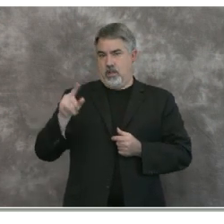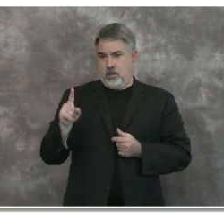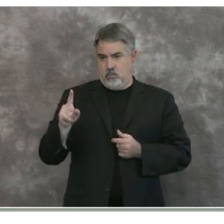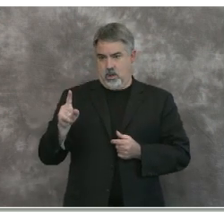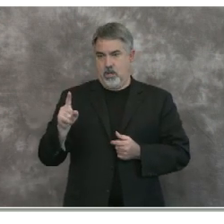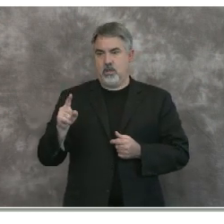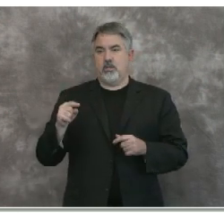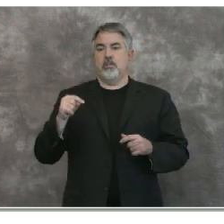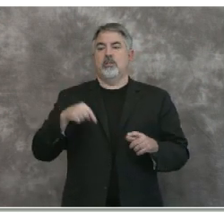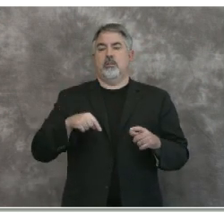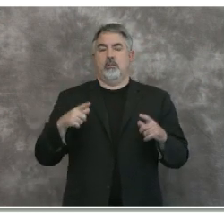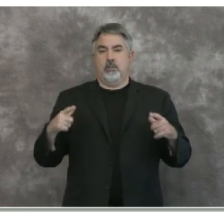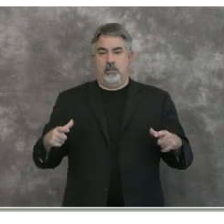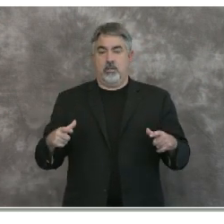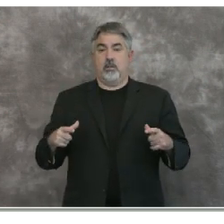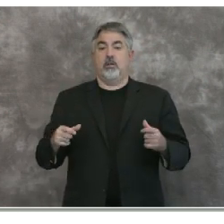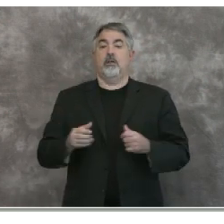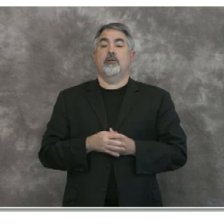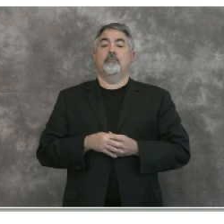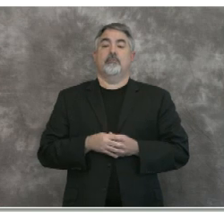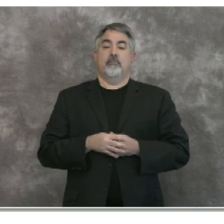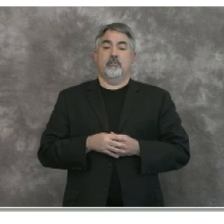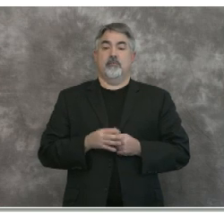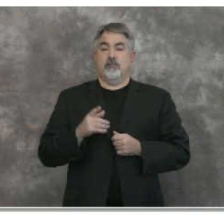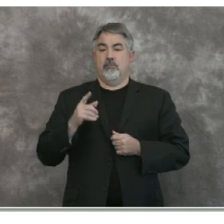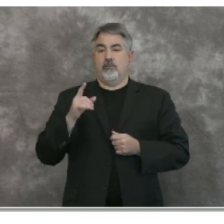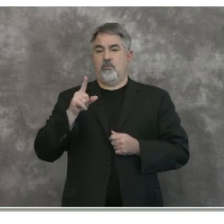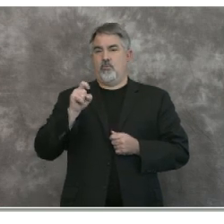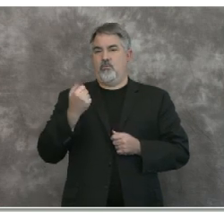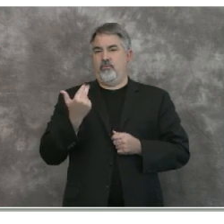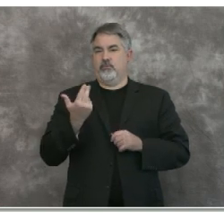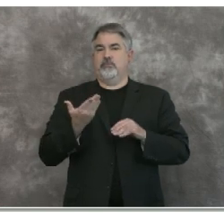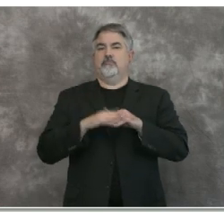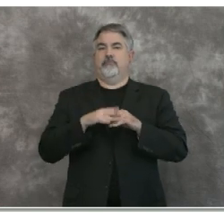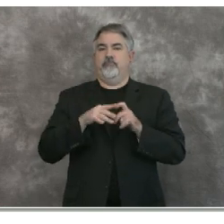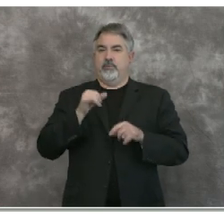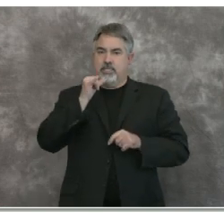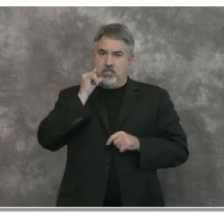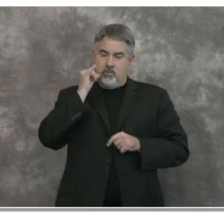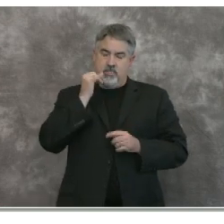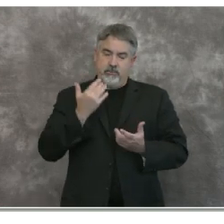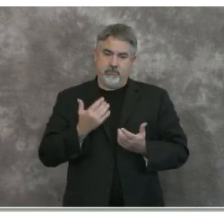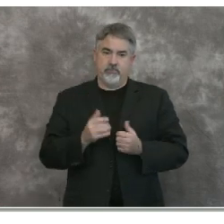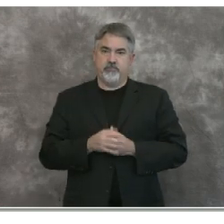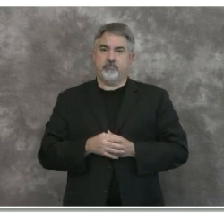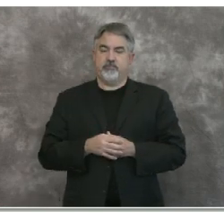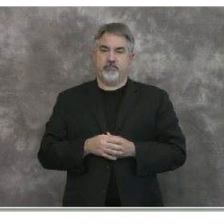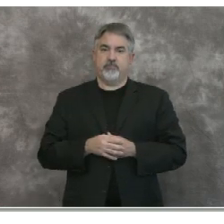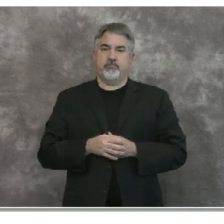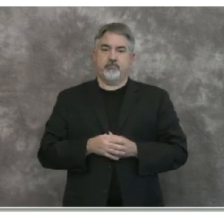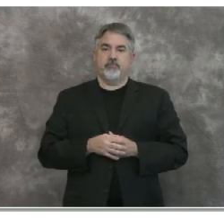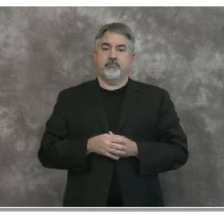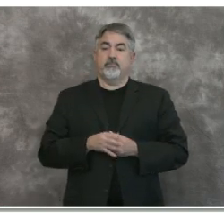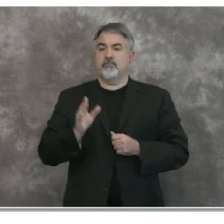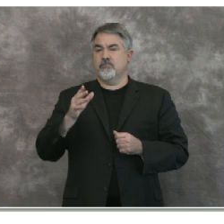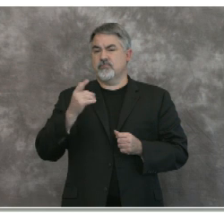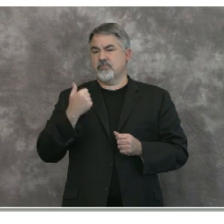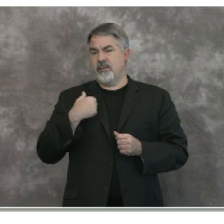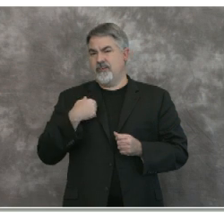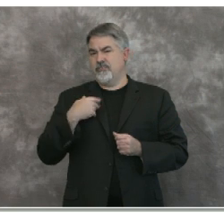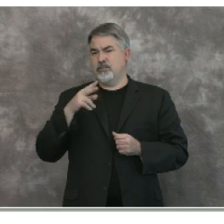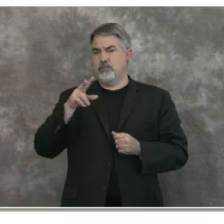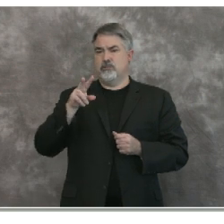5,391 cases, which is 113 more cases than yesterday, and includes 200